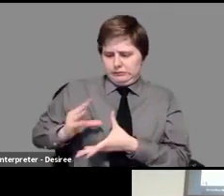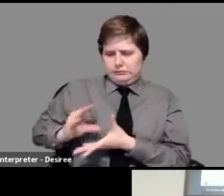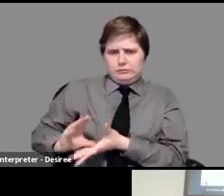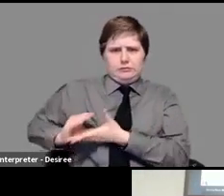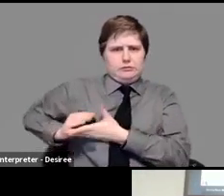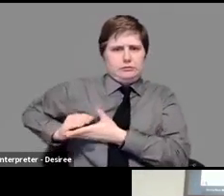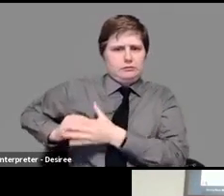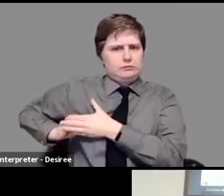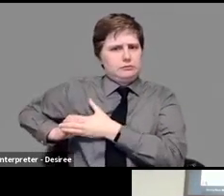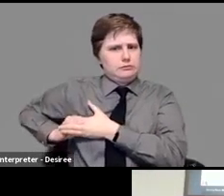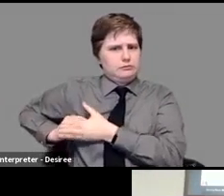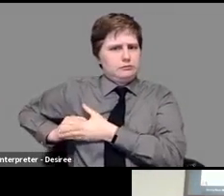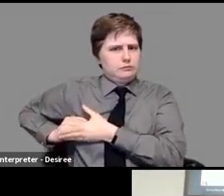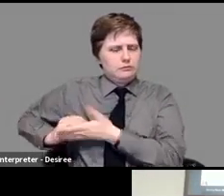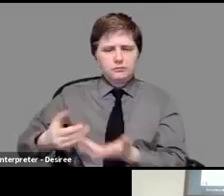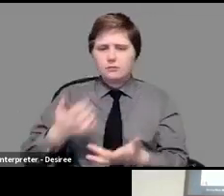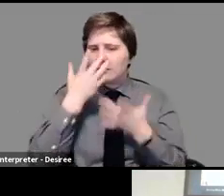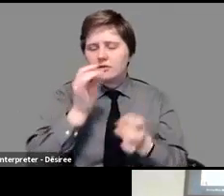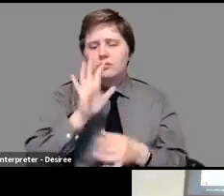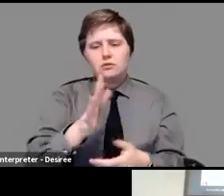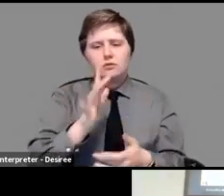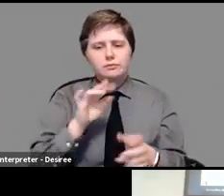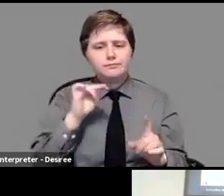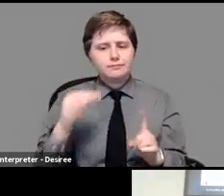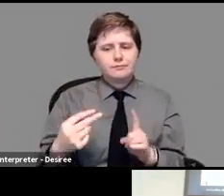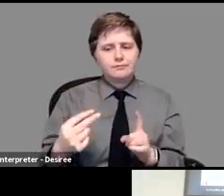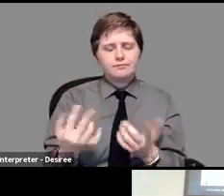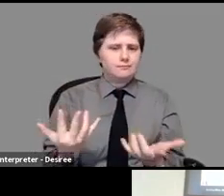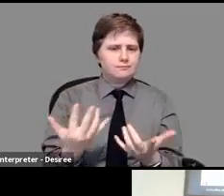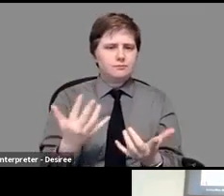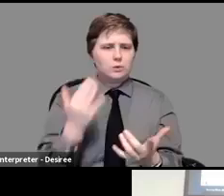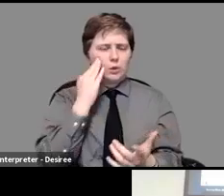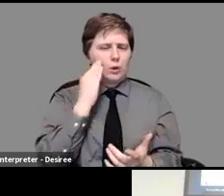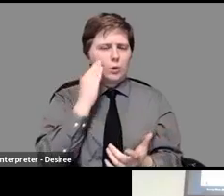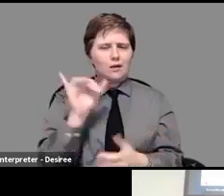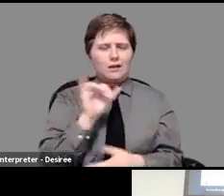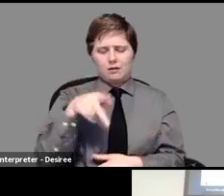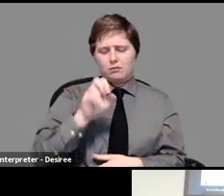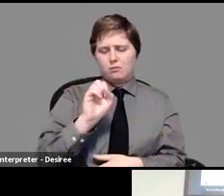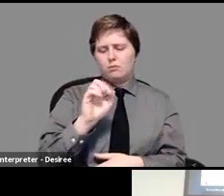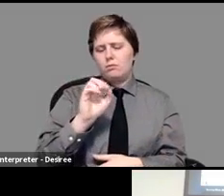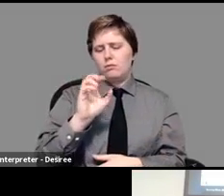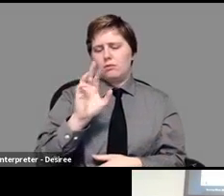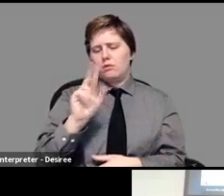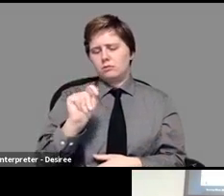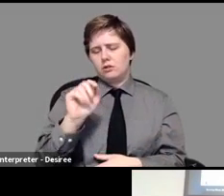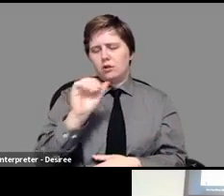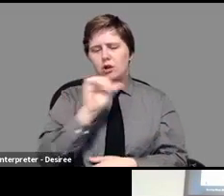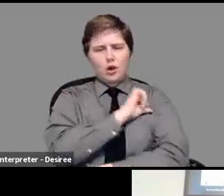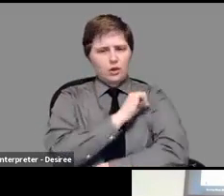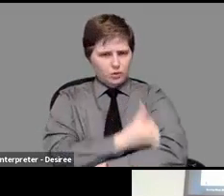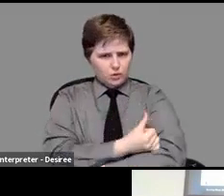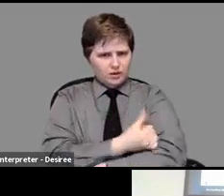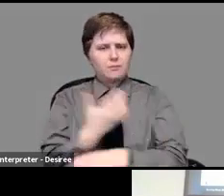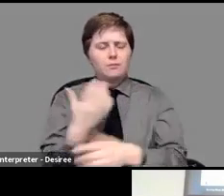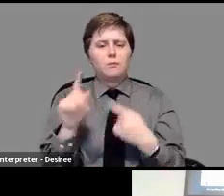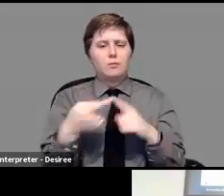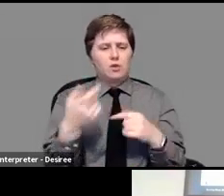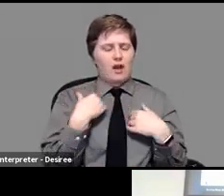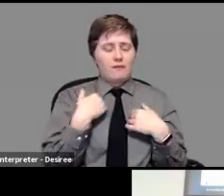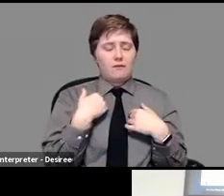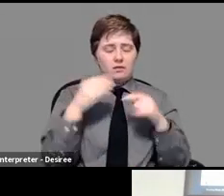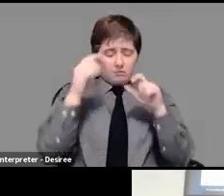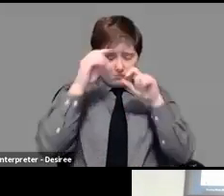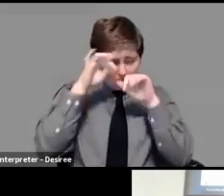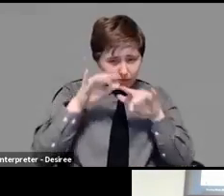And I'm interested in your take on, particularly like the Port Authority, when you have a pandemic like